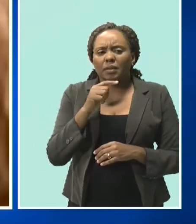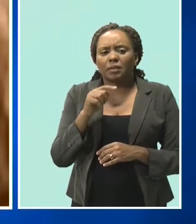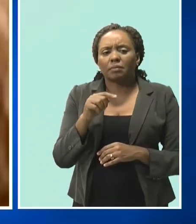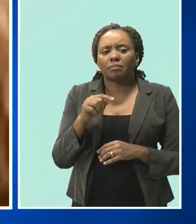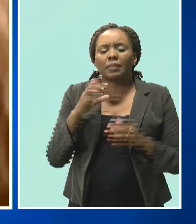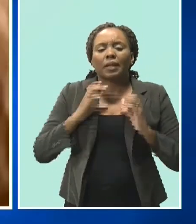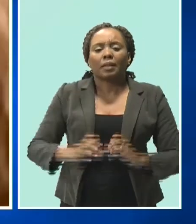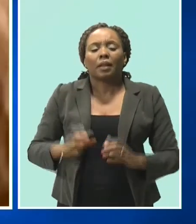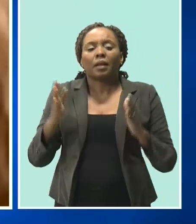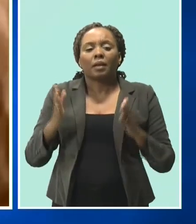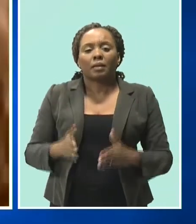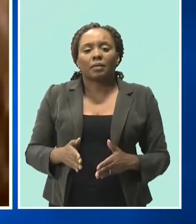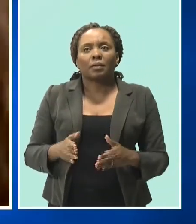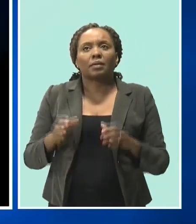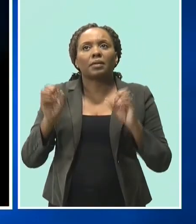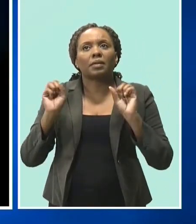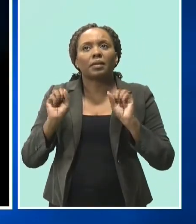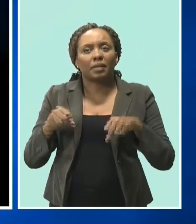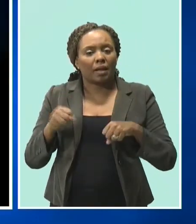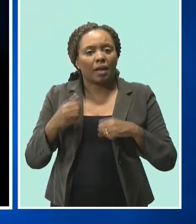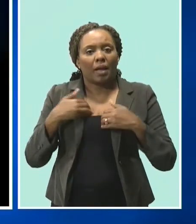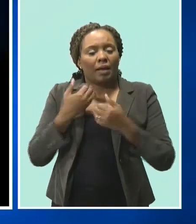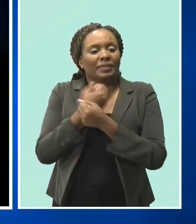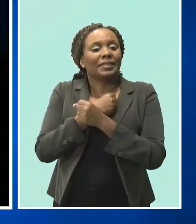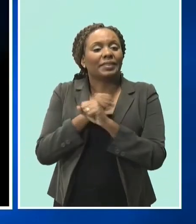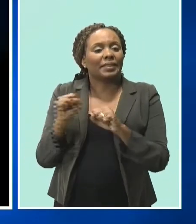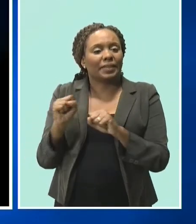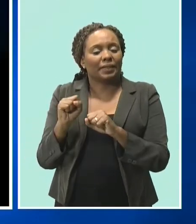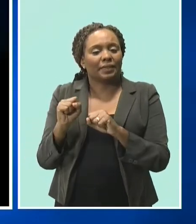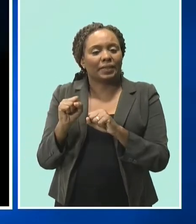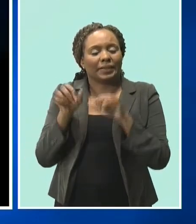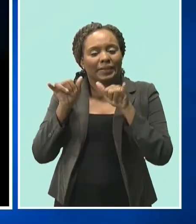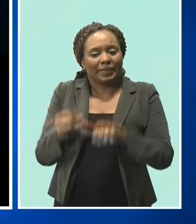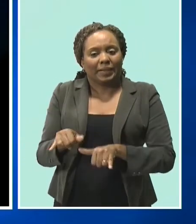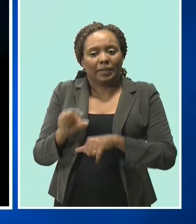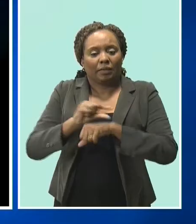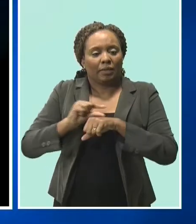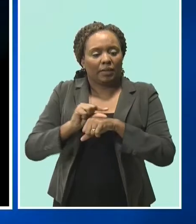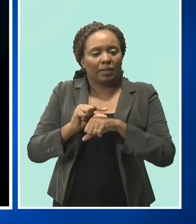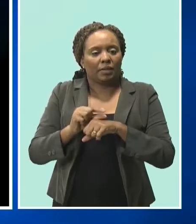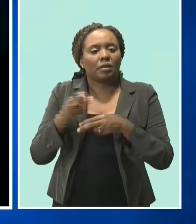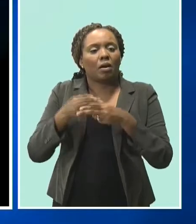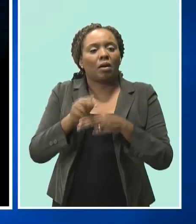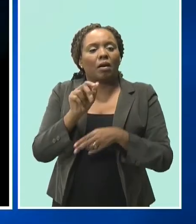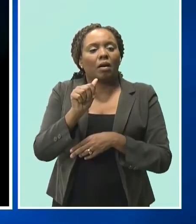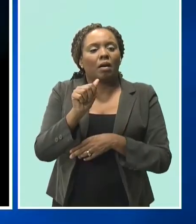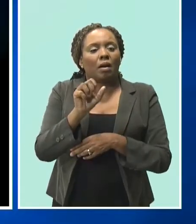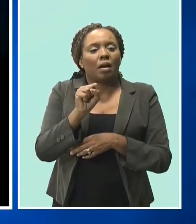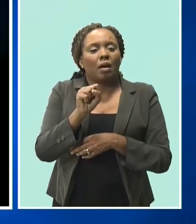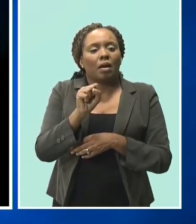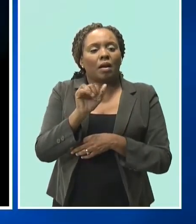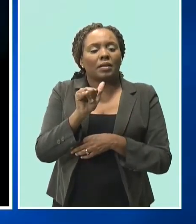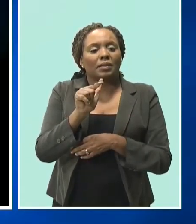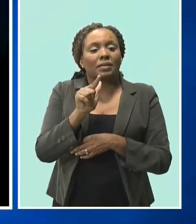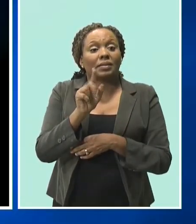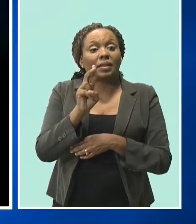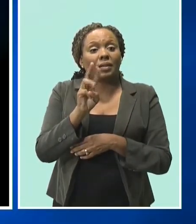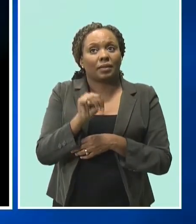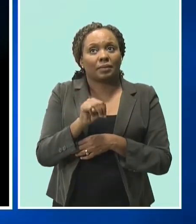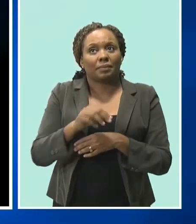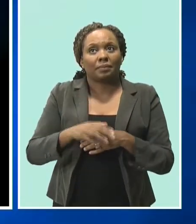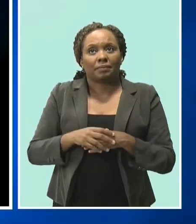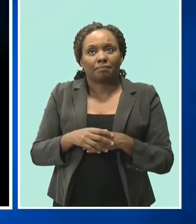was deemed eligible for asylum. For approximately 10 weeks, I have been seeking